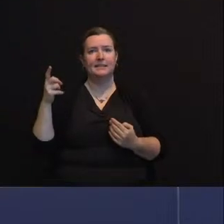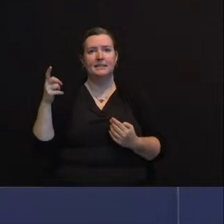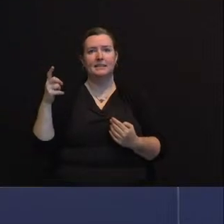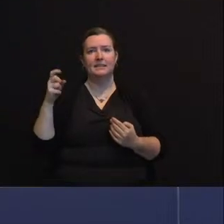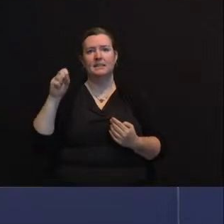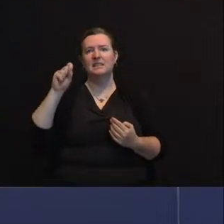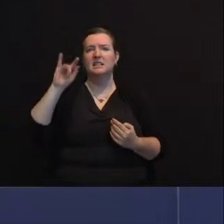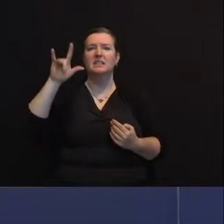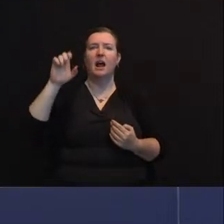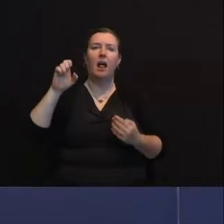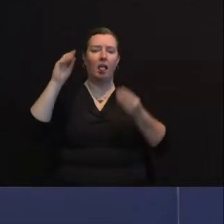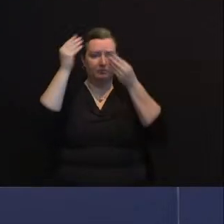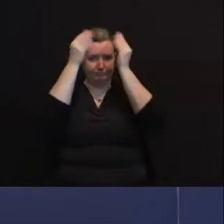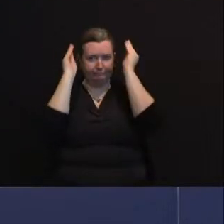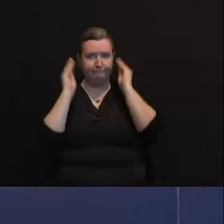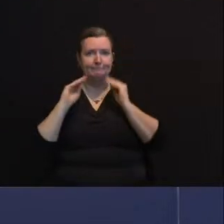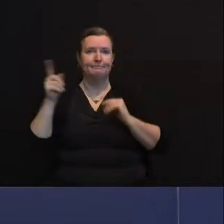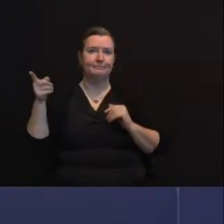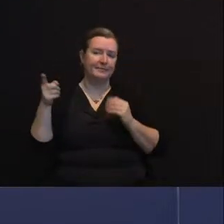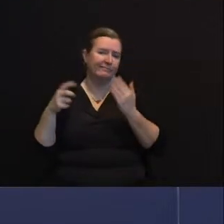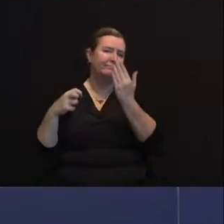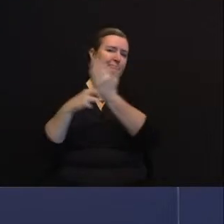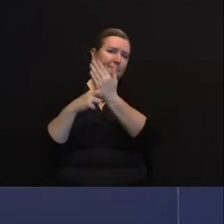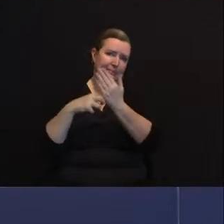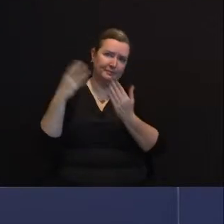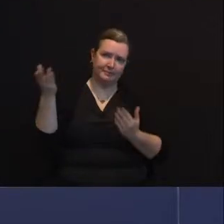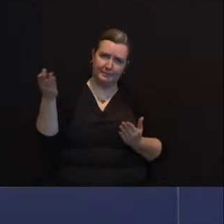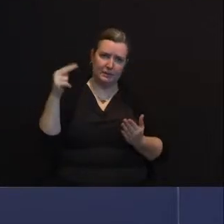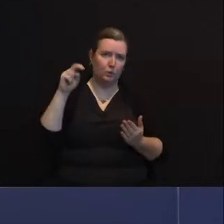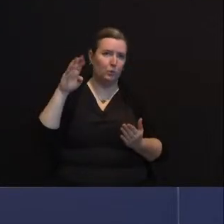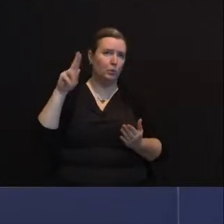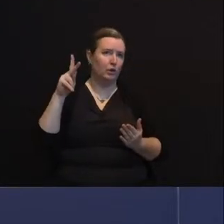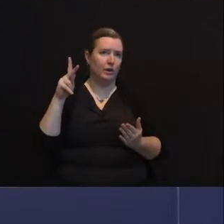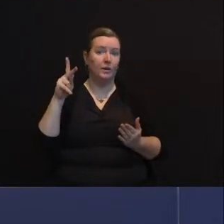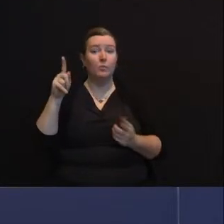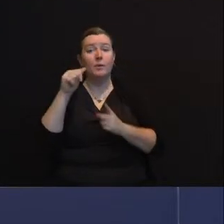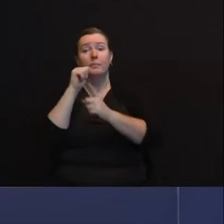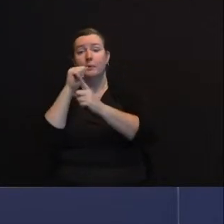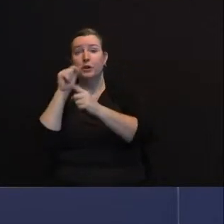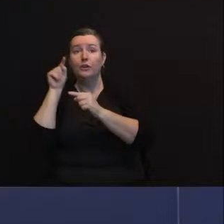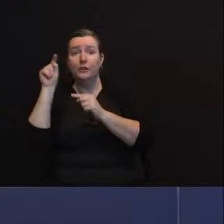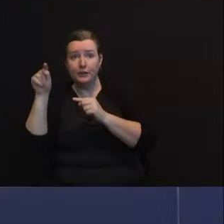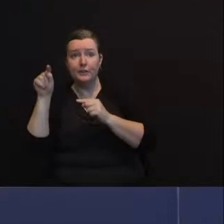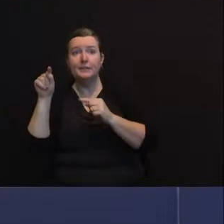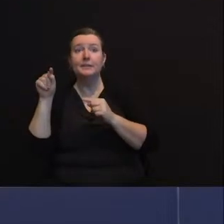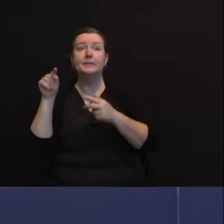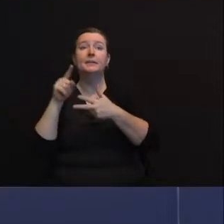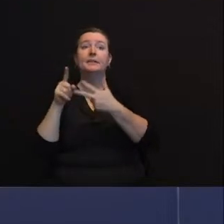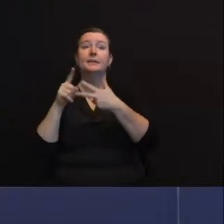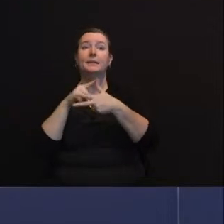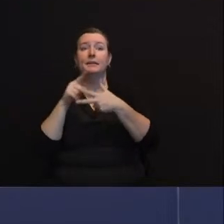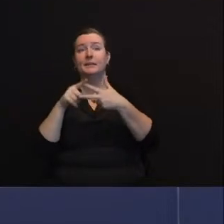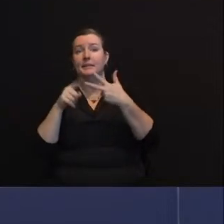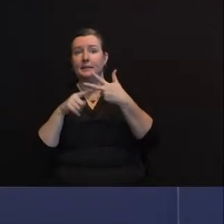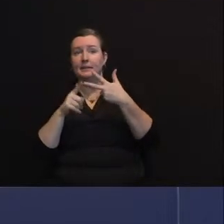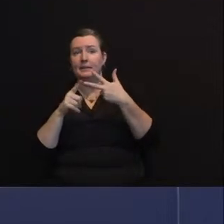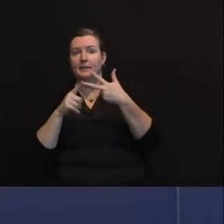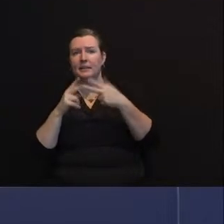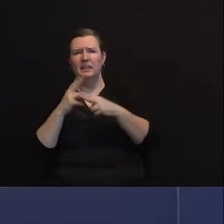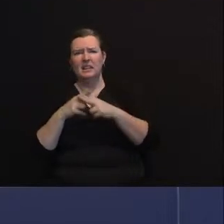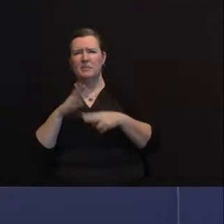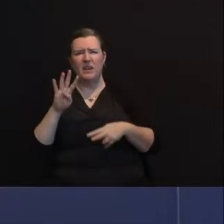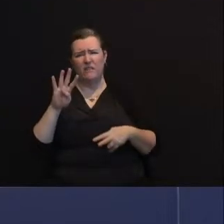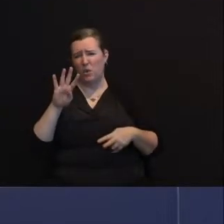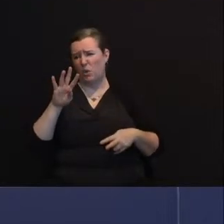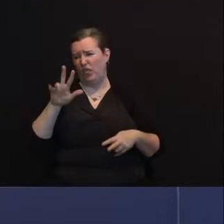was cited. Also in Newark, Zaluba Bar, 437, was cited. Newark Police